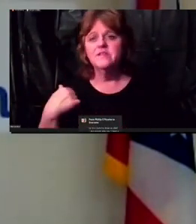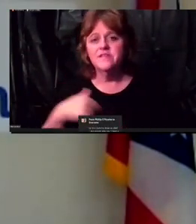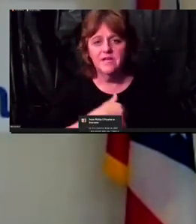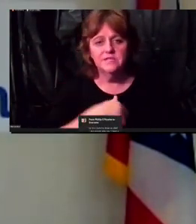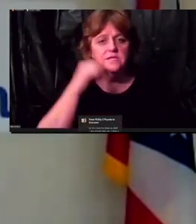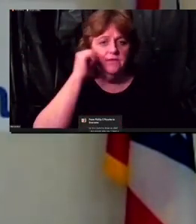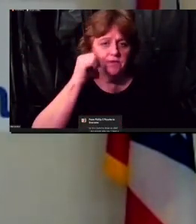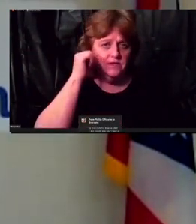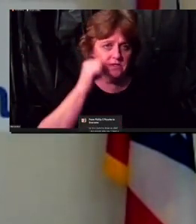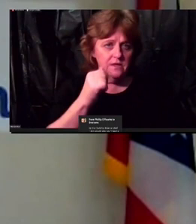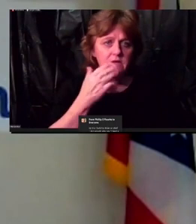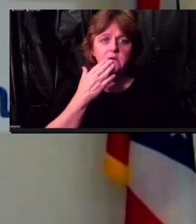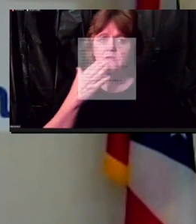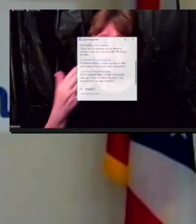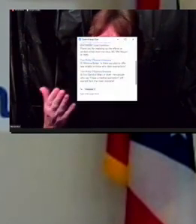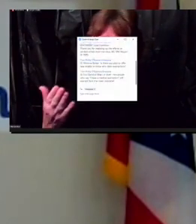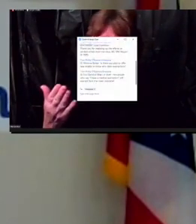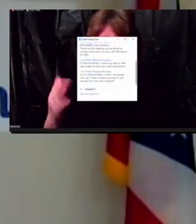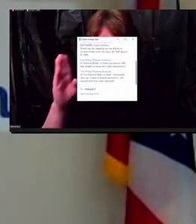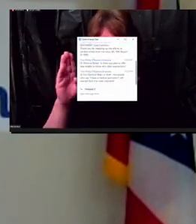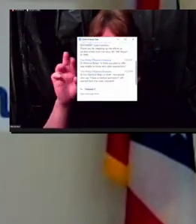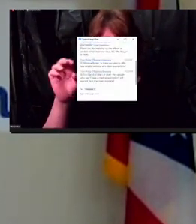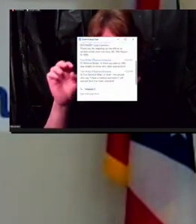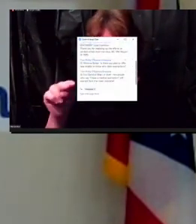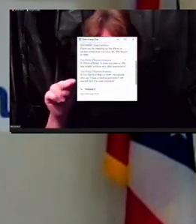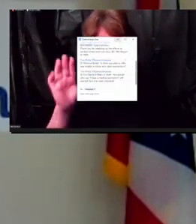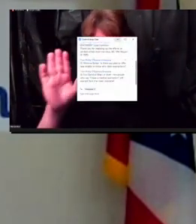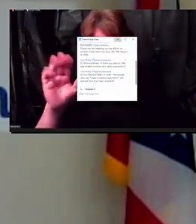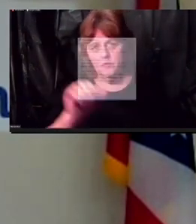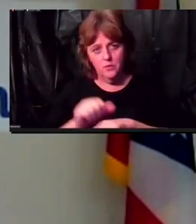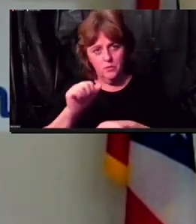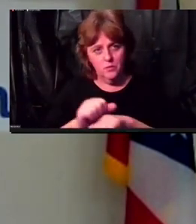So I appreciate Brian, what you've done and